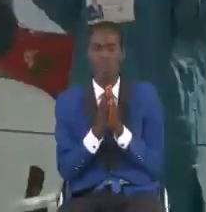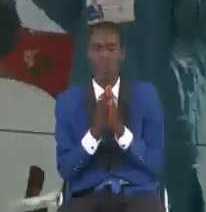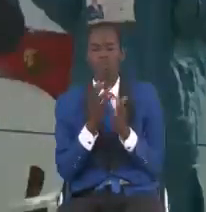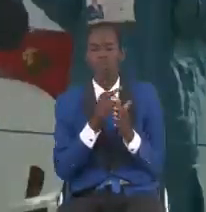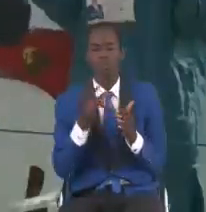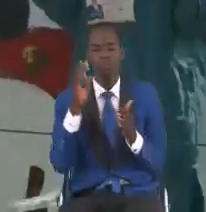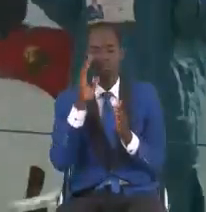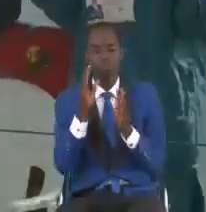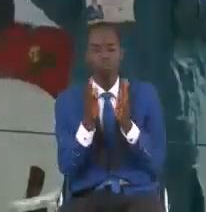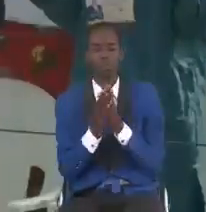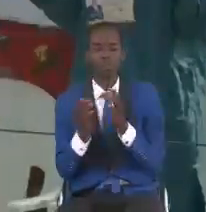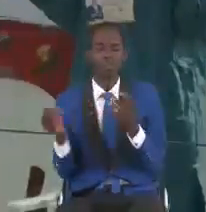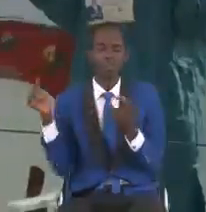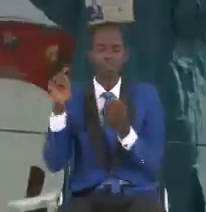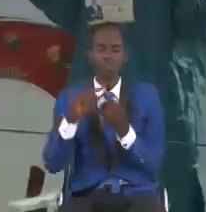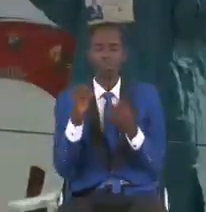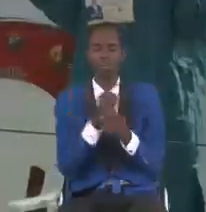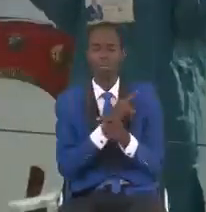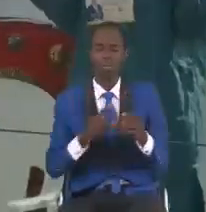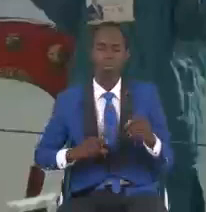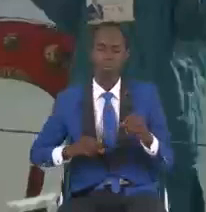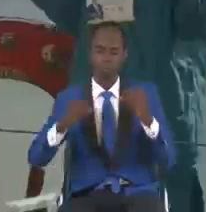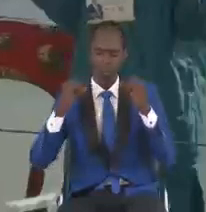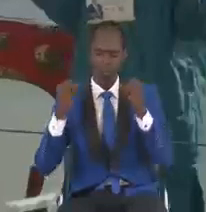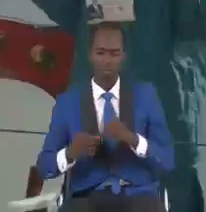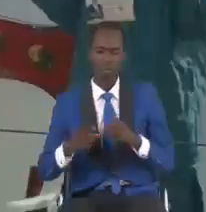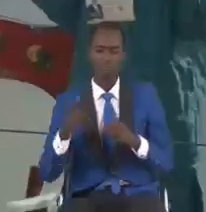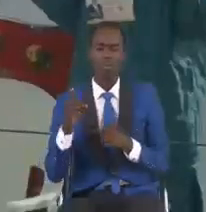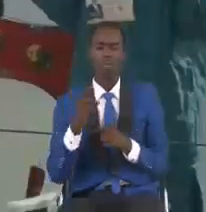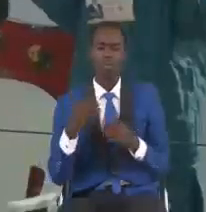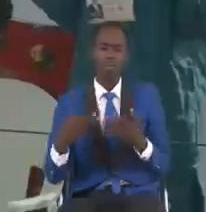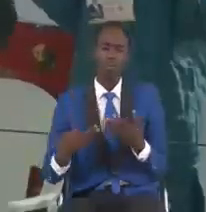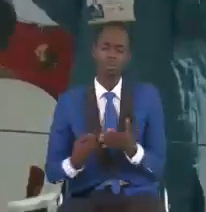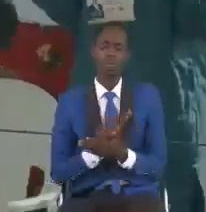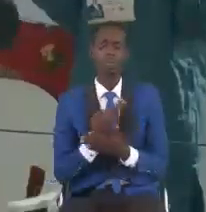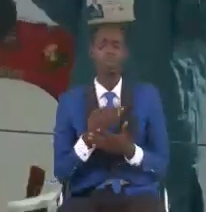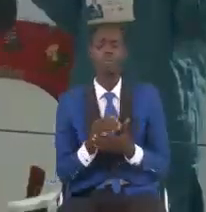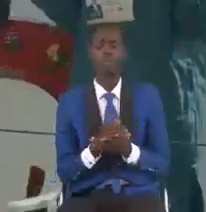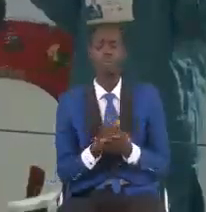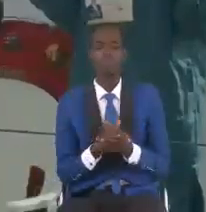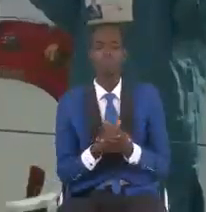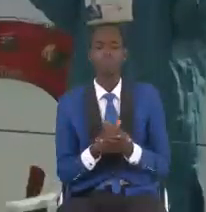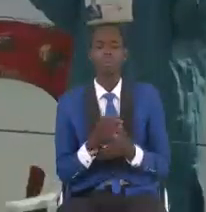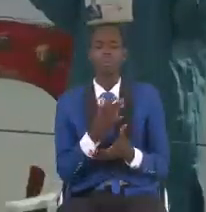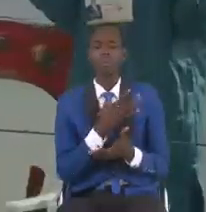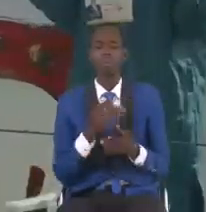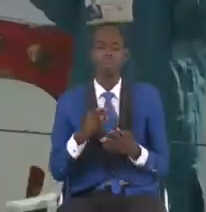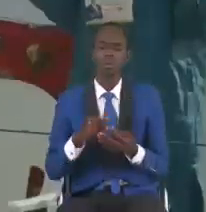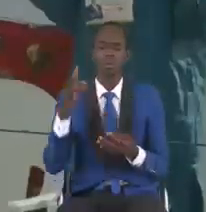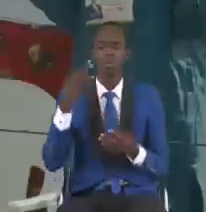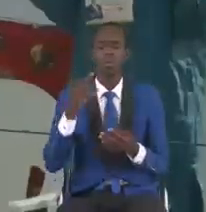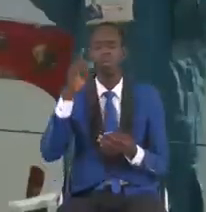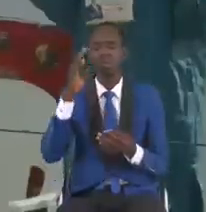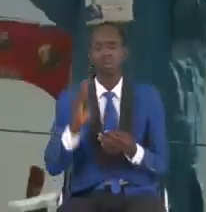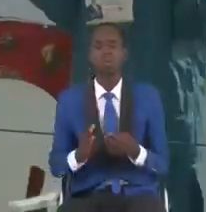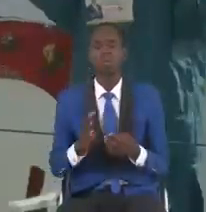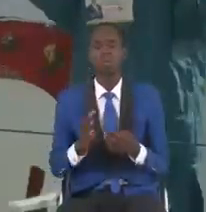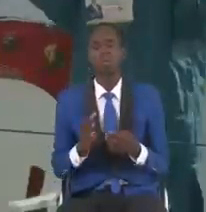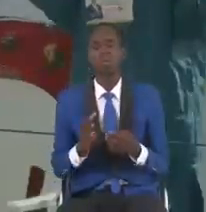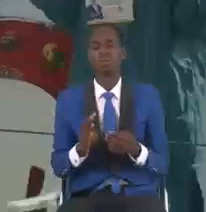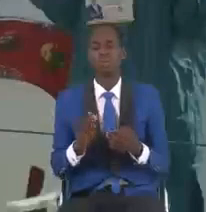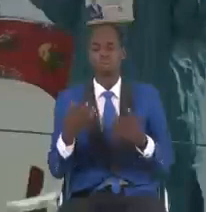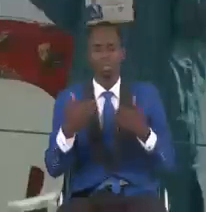the Lord strengthens you afresh. And the Spirit of God bearing witness with your